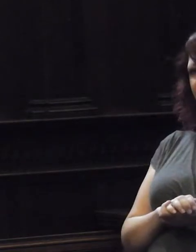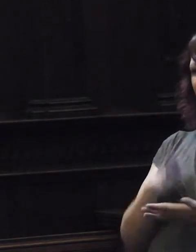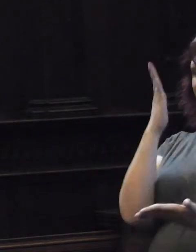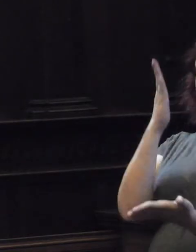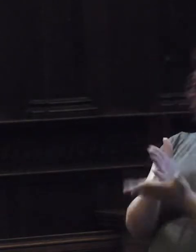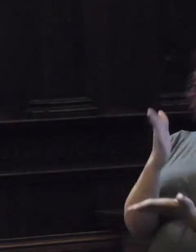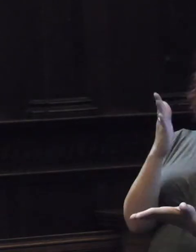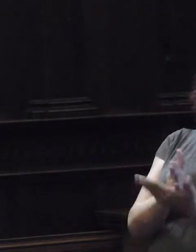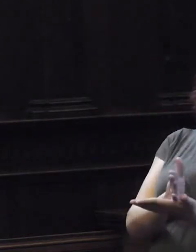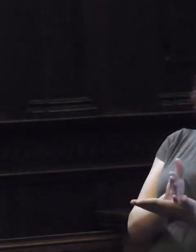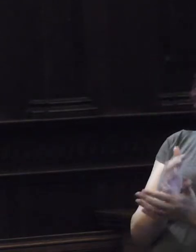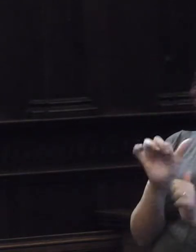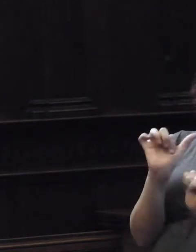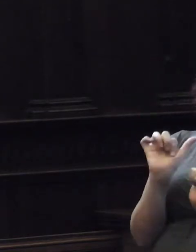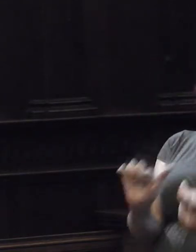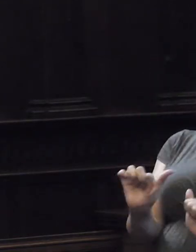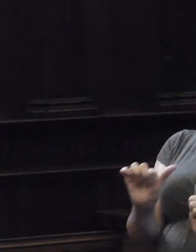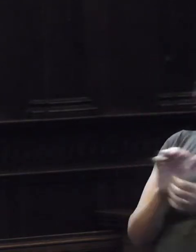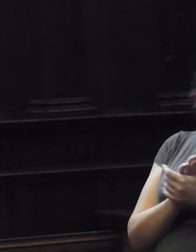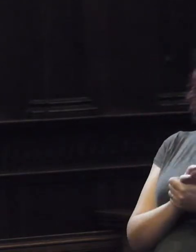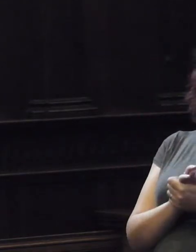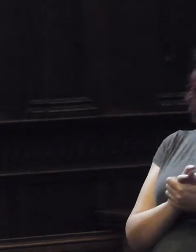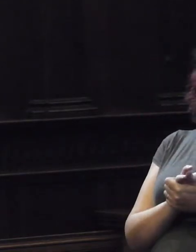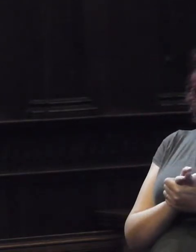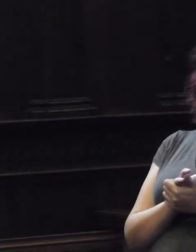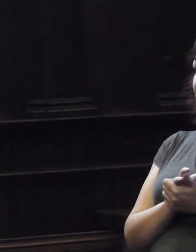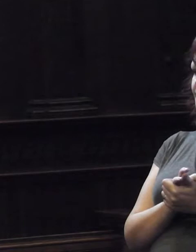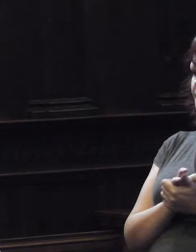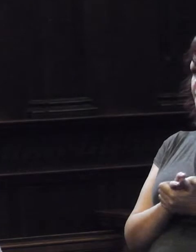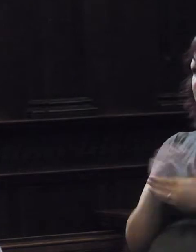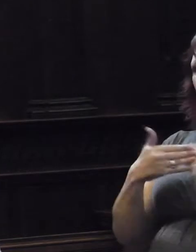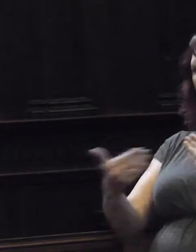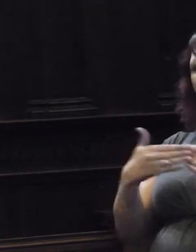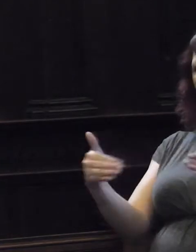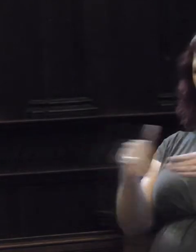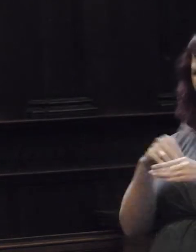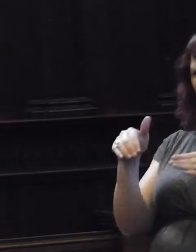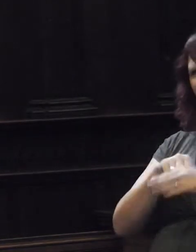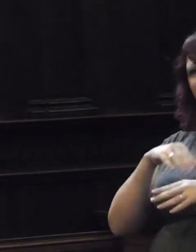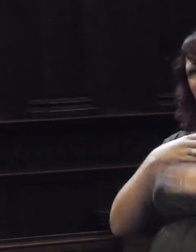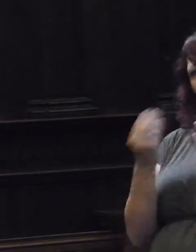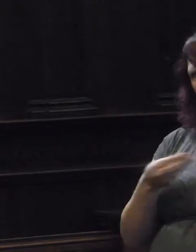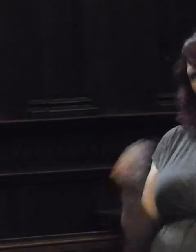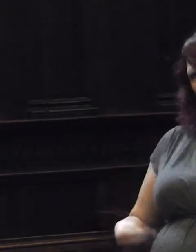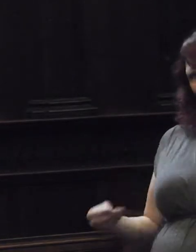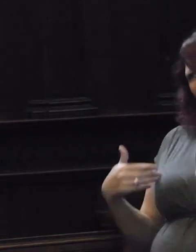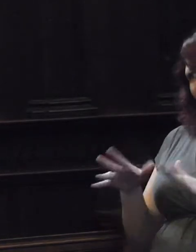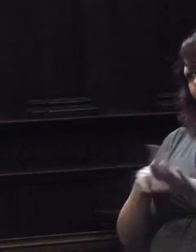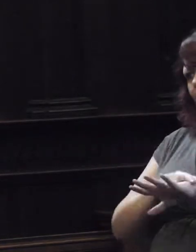Factual. Awesome. More interactive than talks from the police.